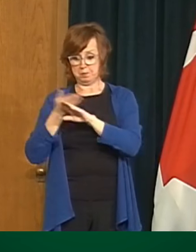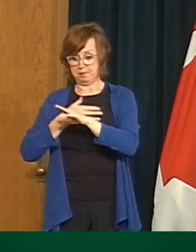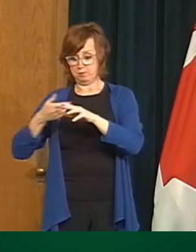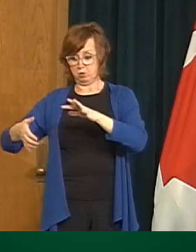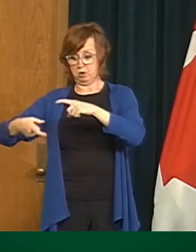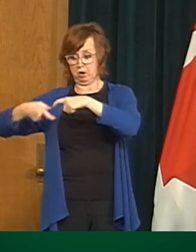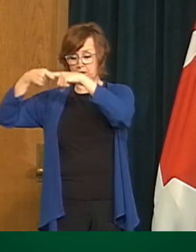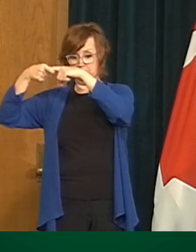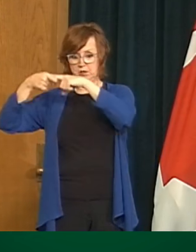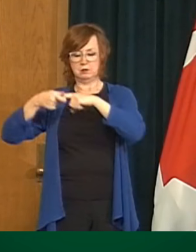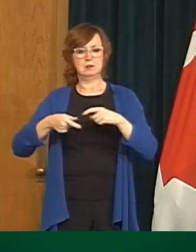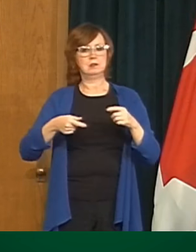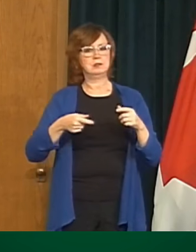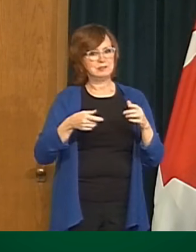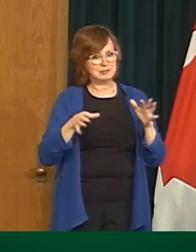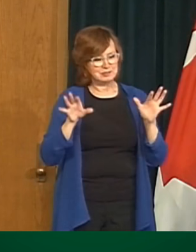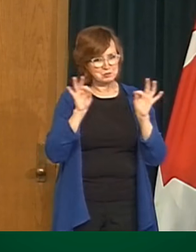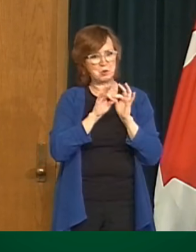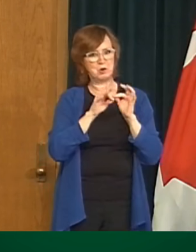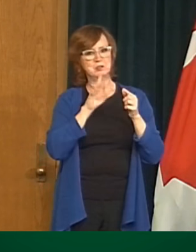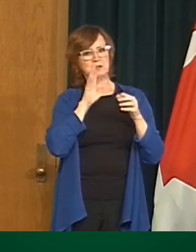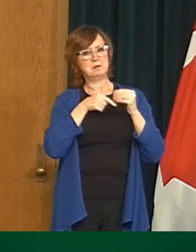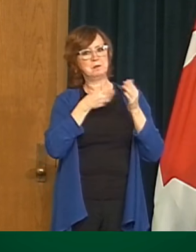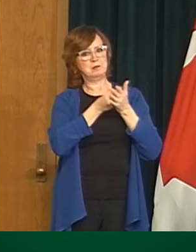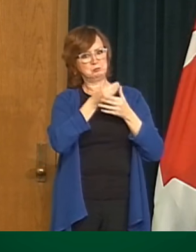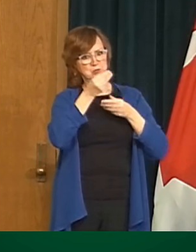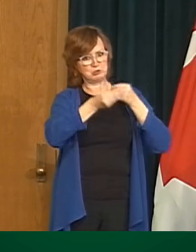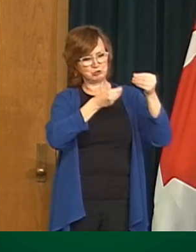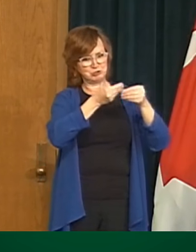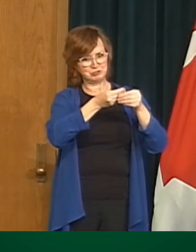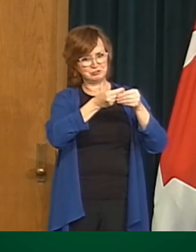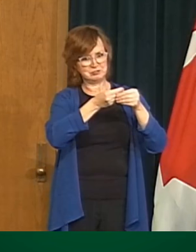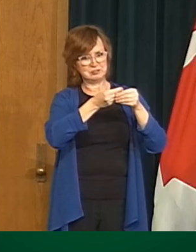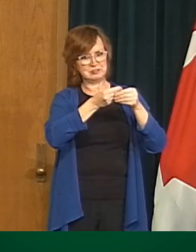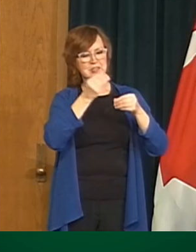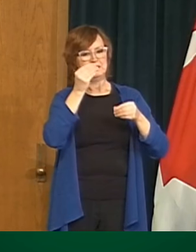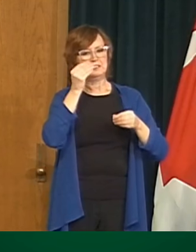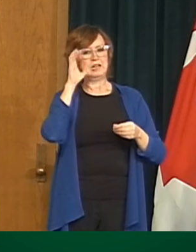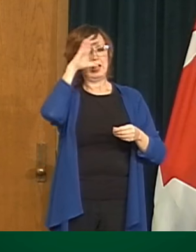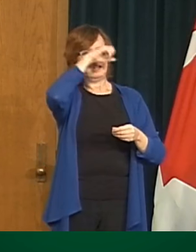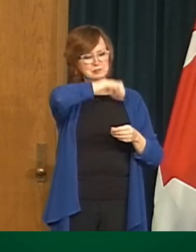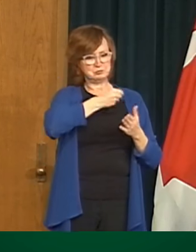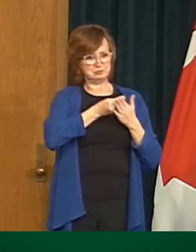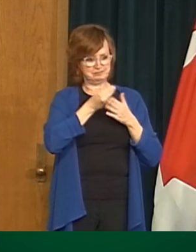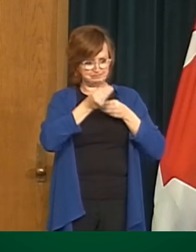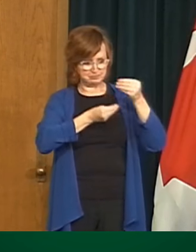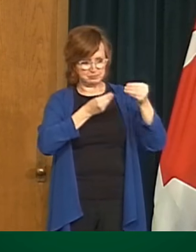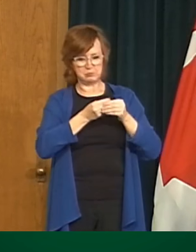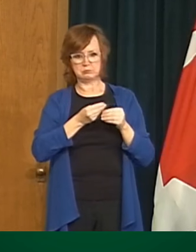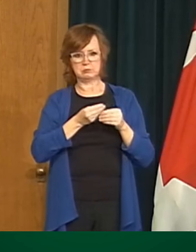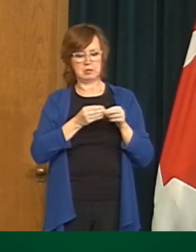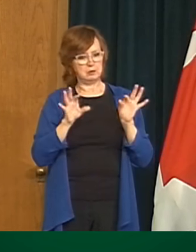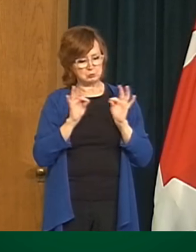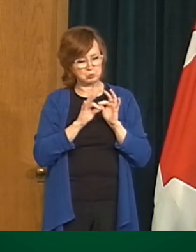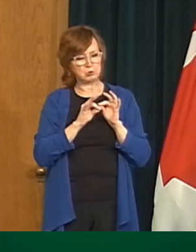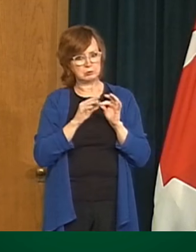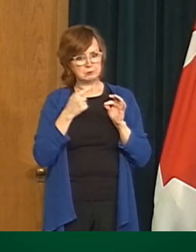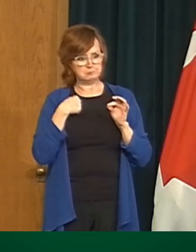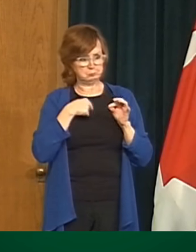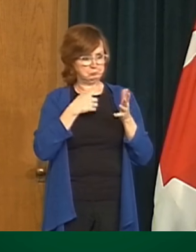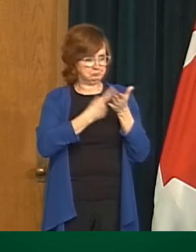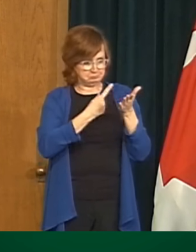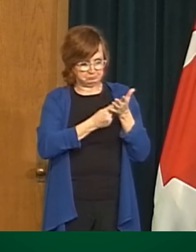estimates, the spending estimates of the government over the course of the next year, so that people, the opposition, media have the opportunity